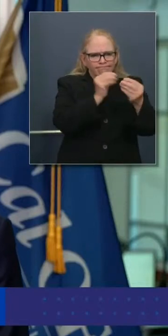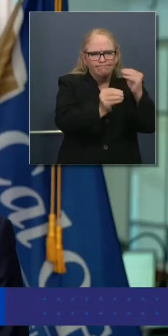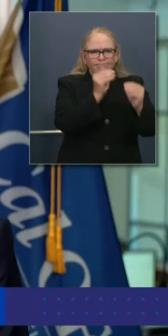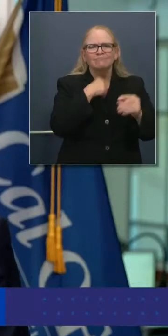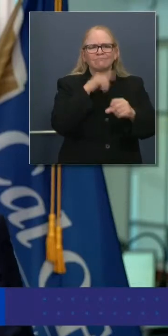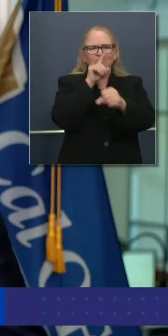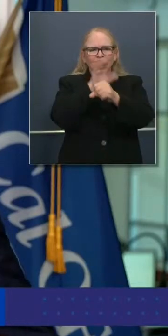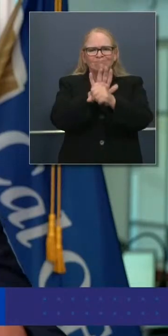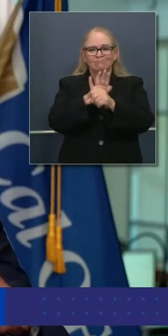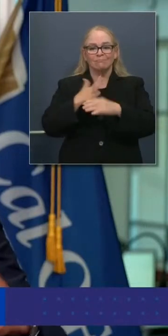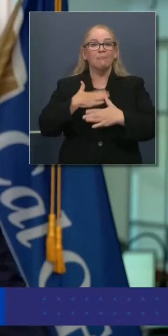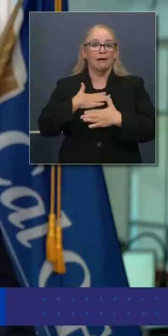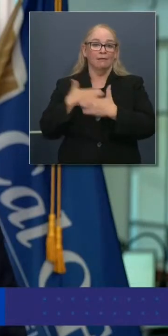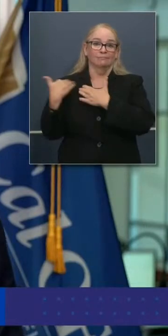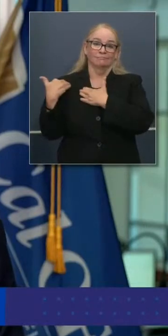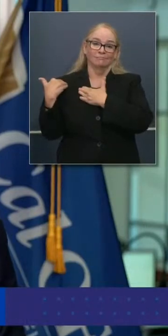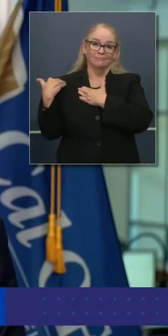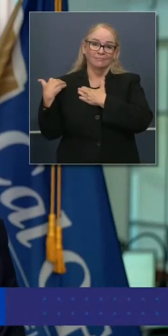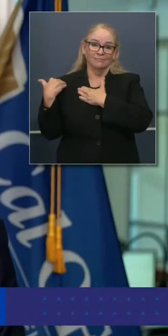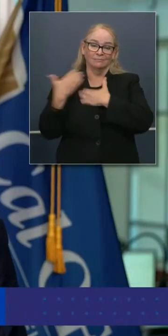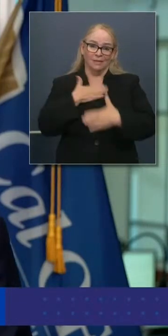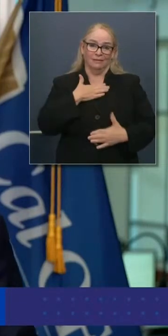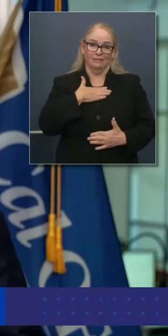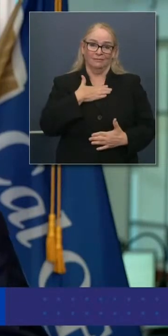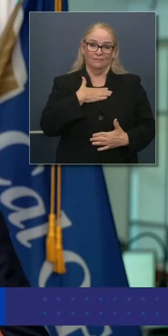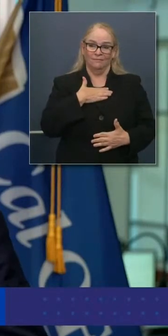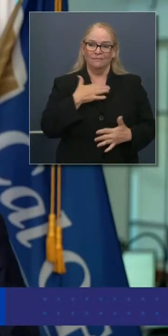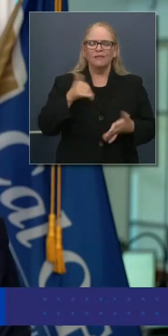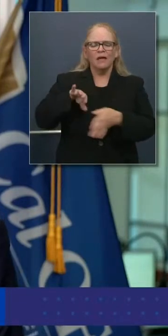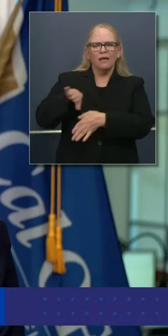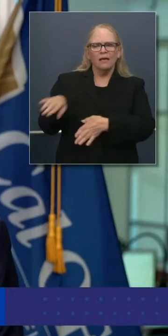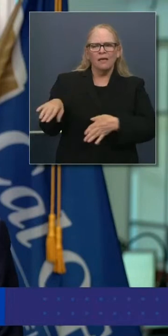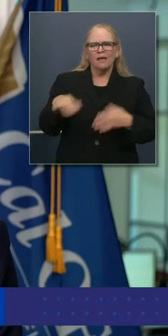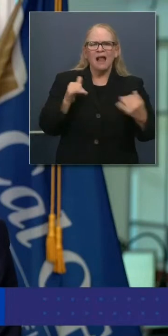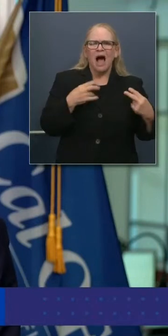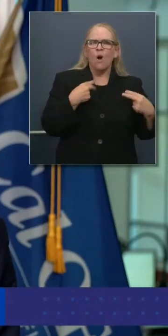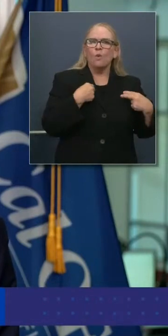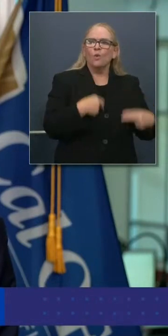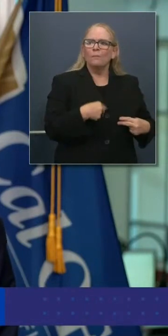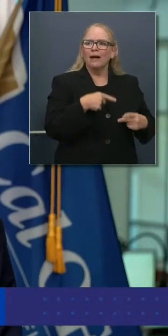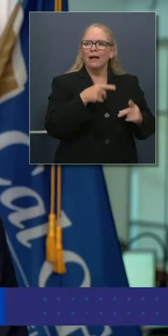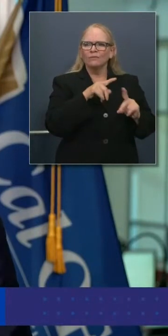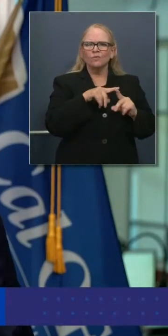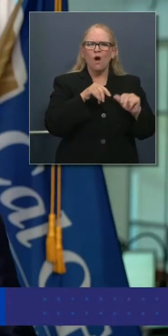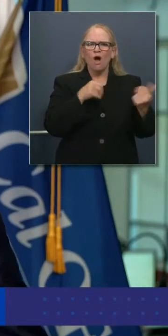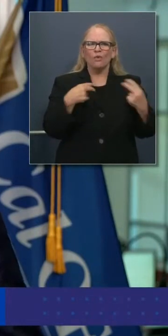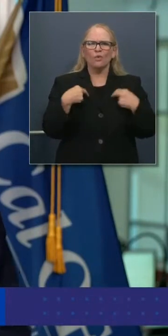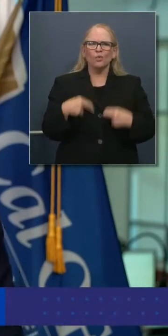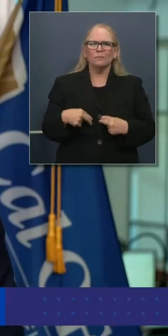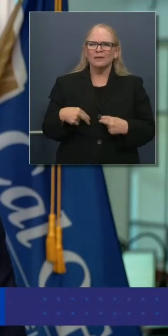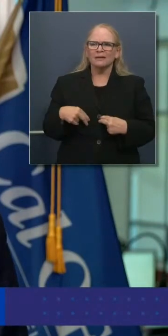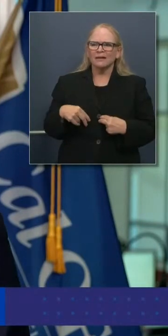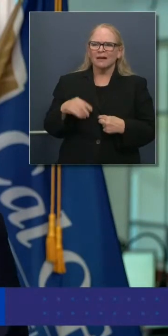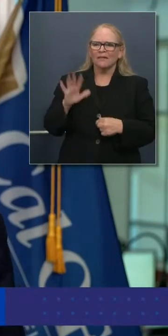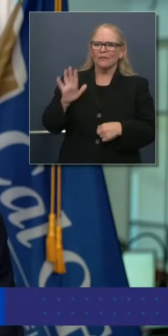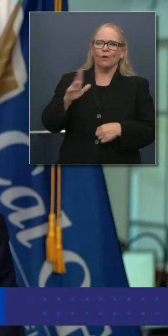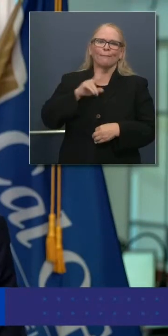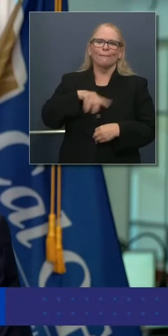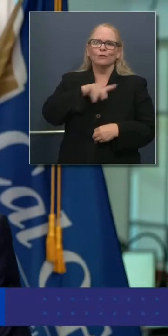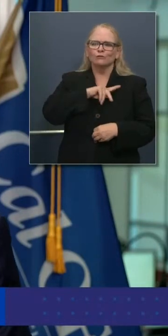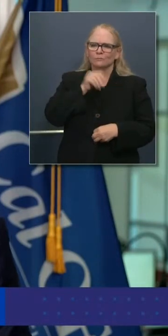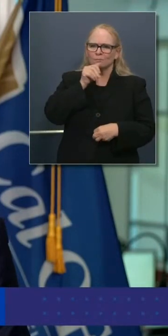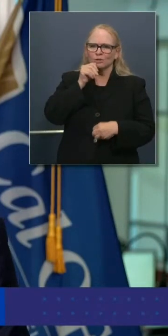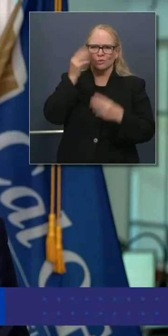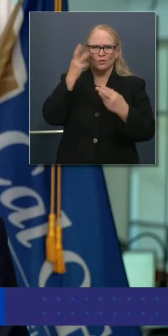that progress. But one thing I won't do as a human being is get into detailed personnel conversations with you out of respect and a